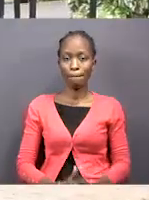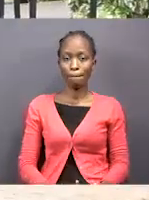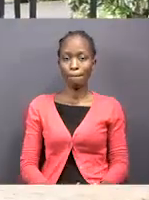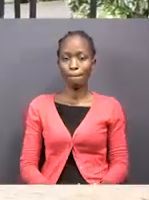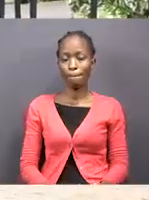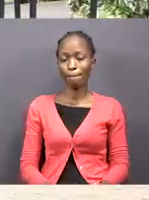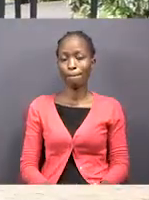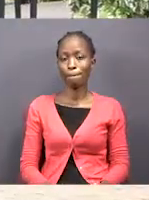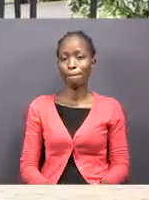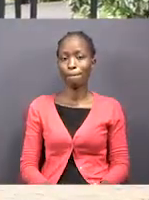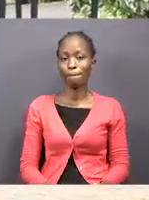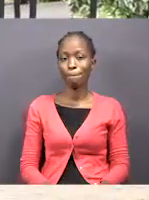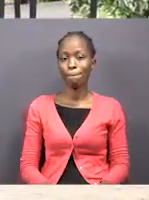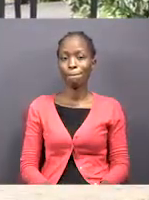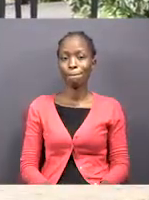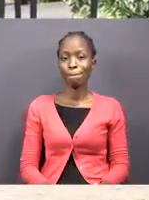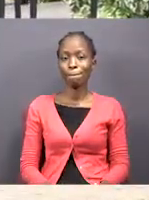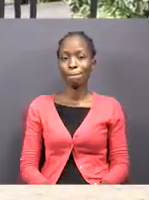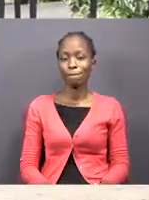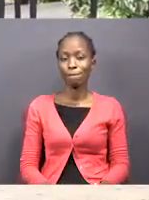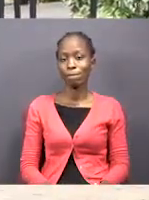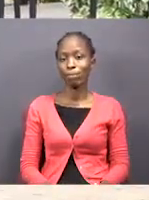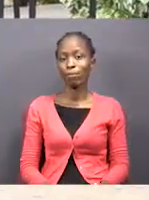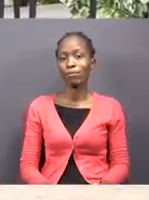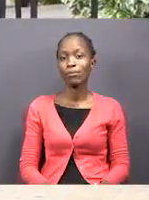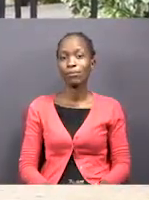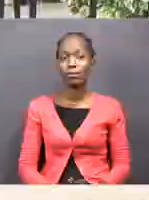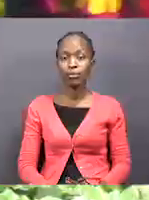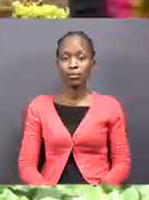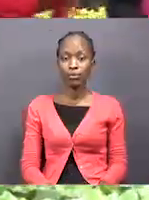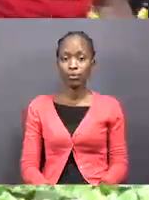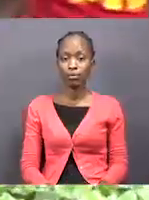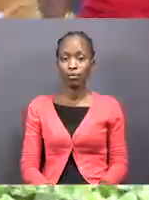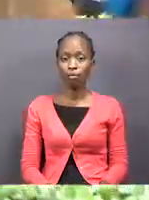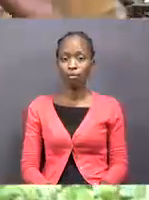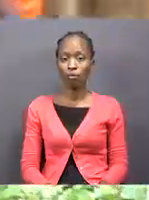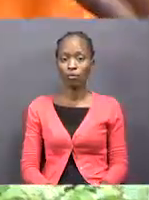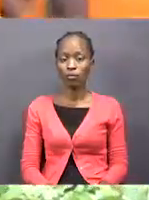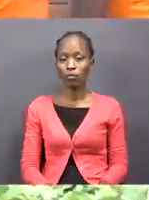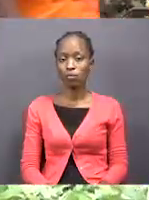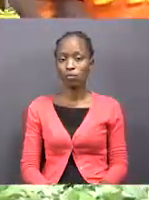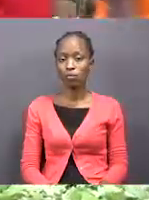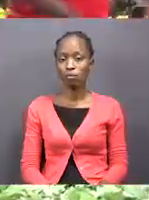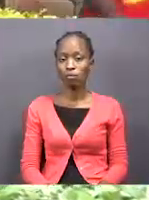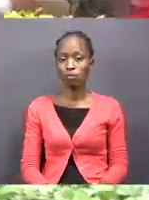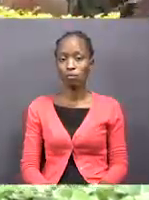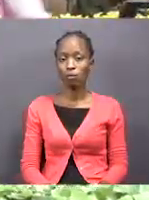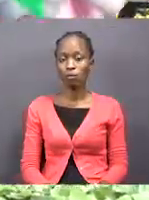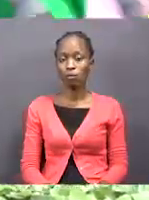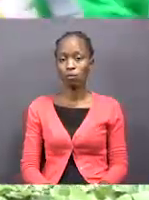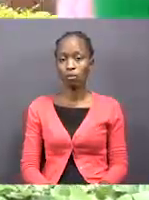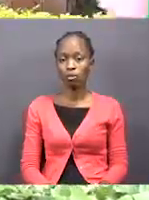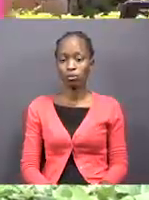Left, kanyaga, left! Left, kanyaga, left! Left, kanyaga, left! Kanyaga, left! Kanyaga, left! Kanyaga,